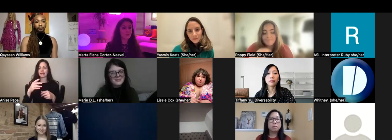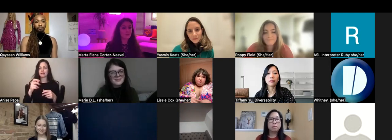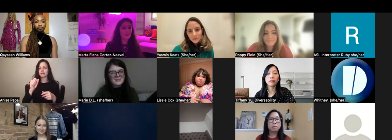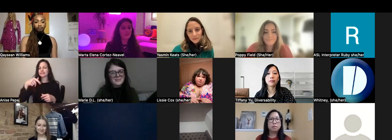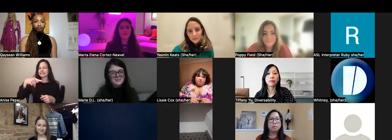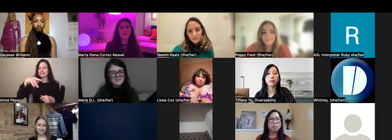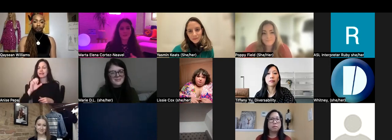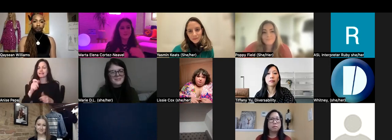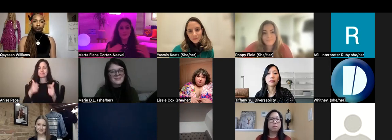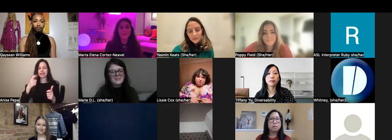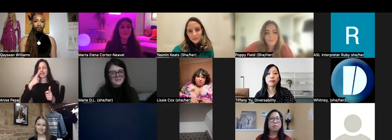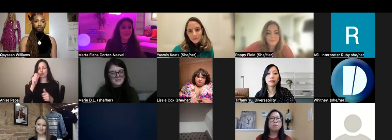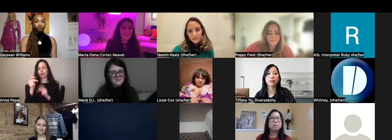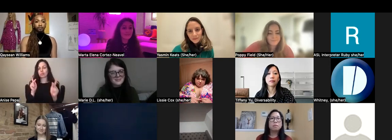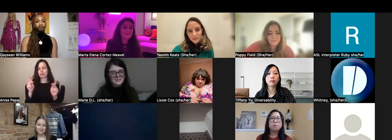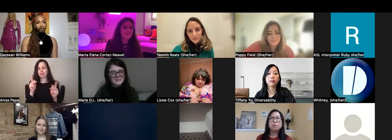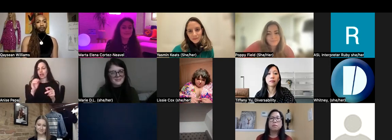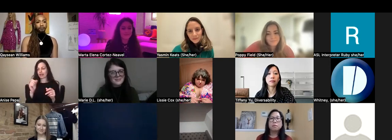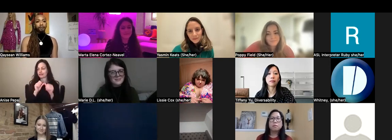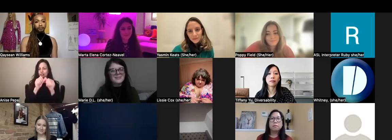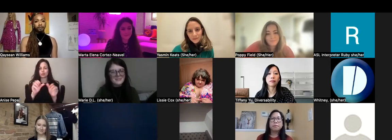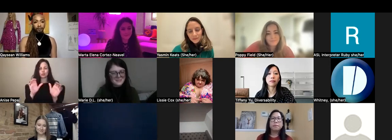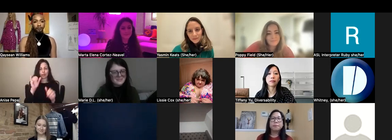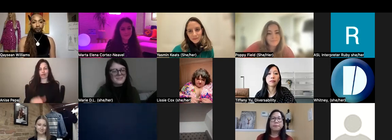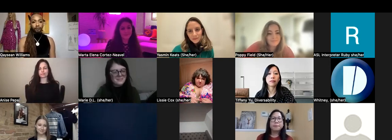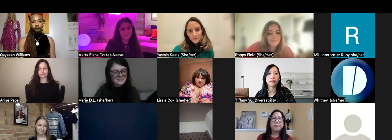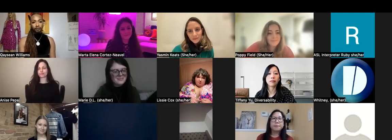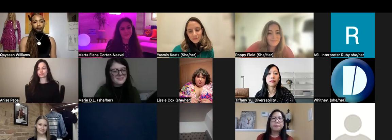more people, and just keep doing that.